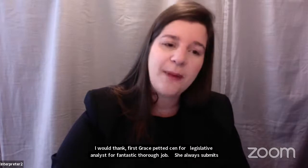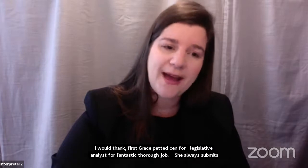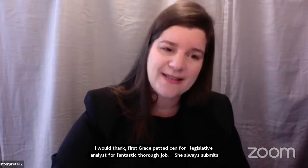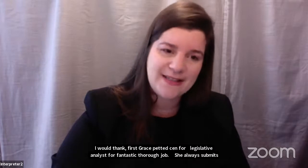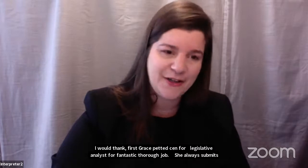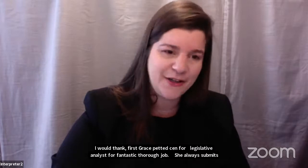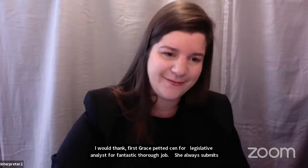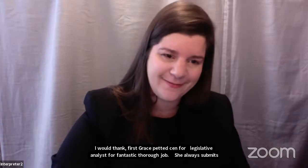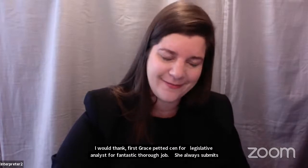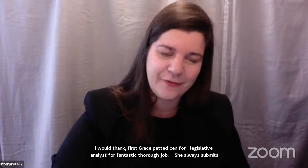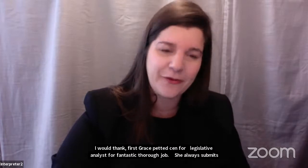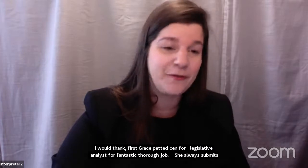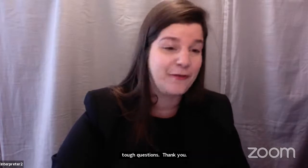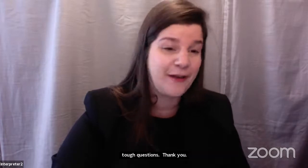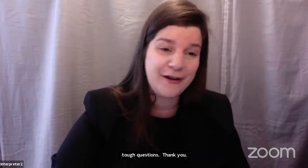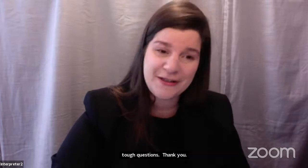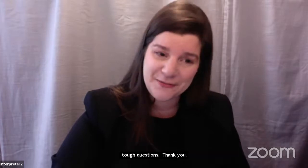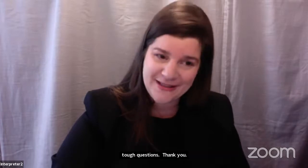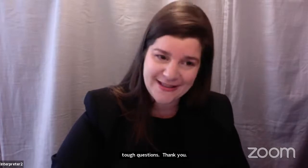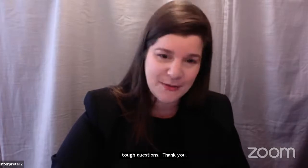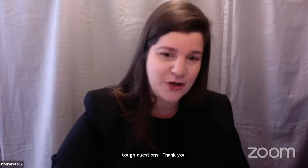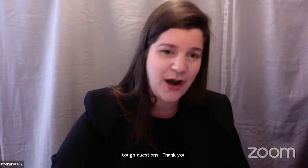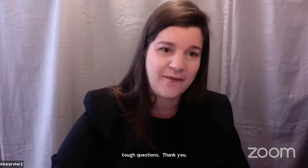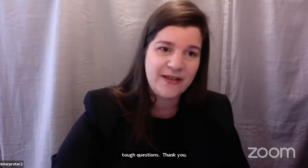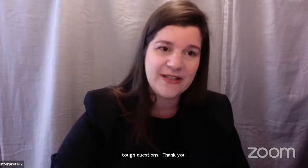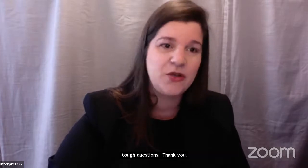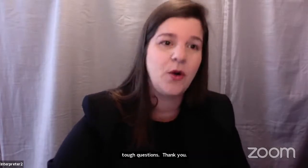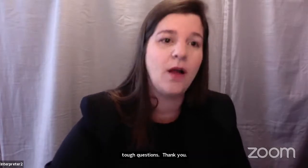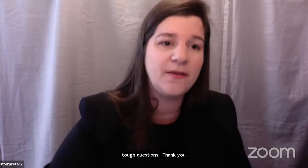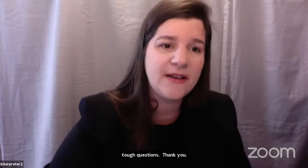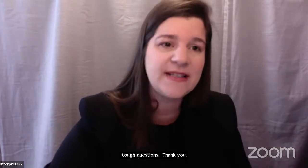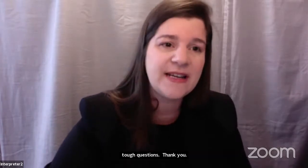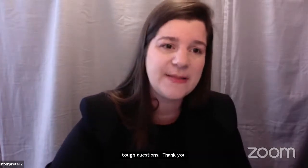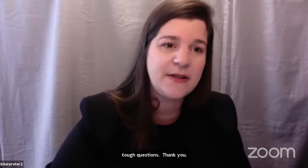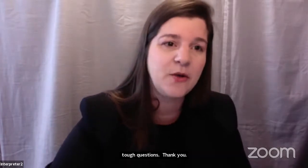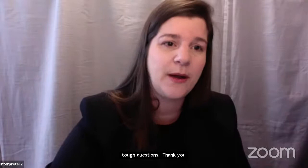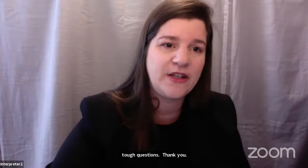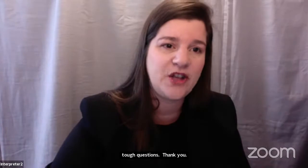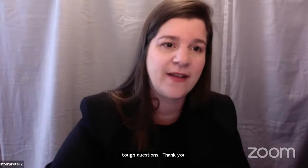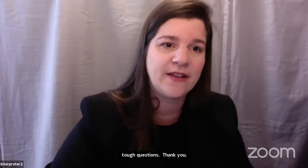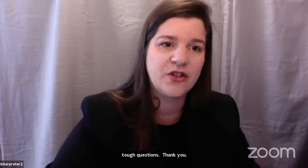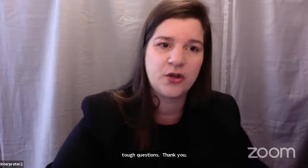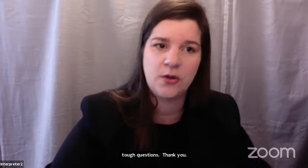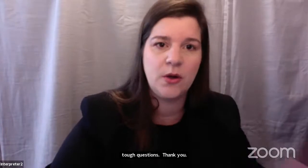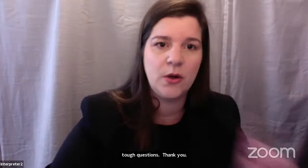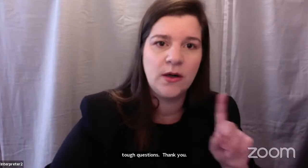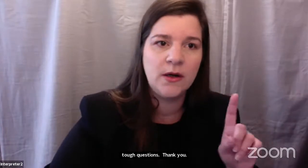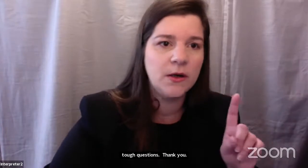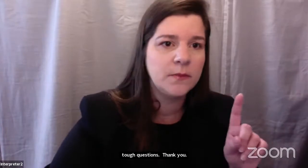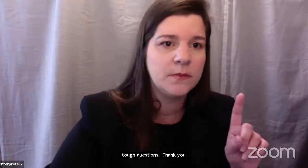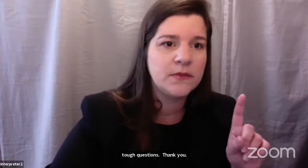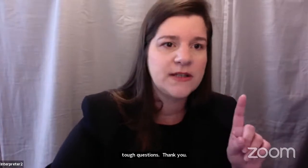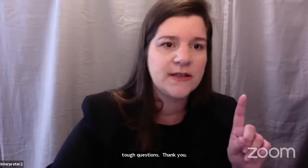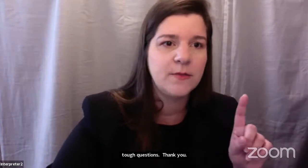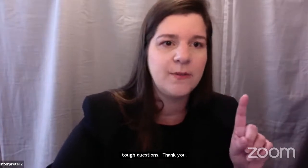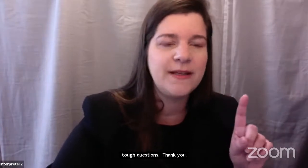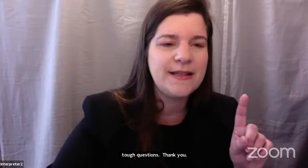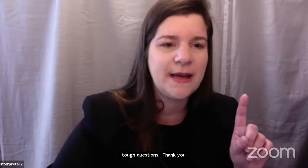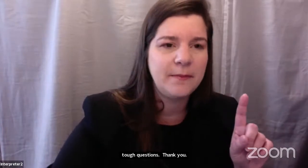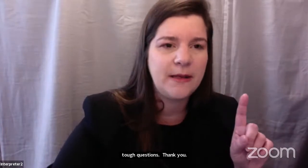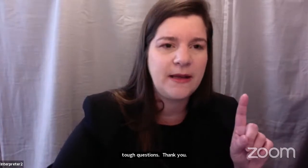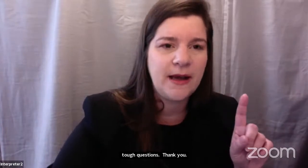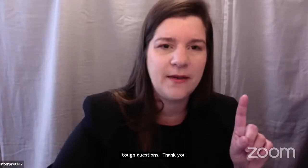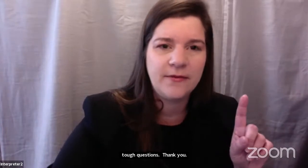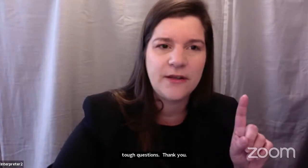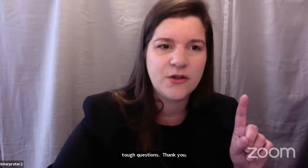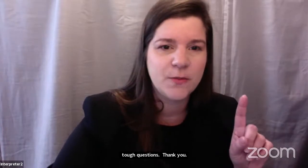Over the past year, for various reasons which are obvious to all of us, it has been quite a challenge. Just a moment,